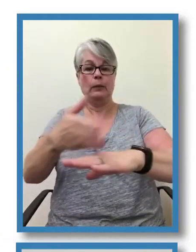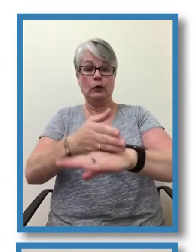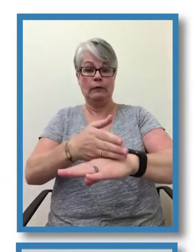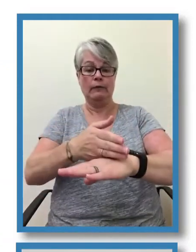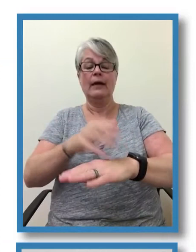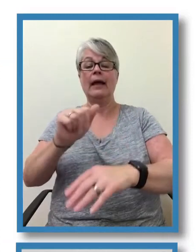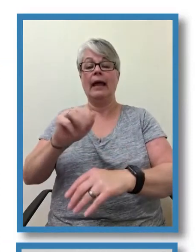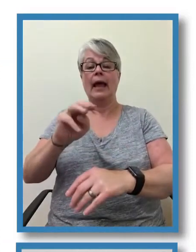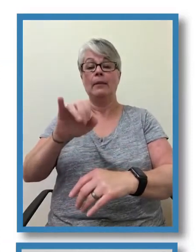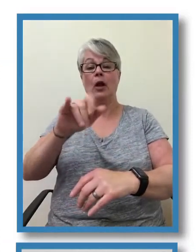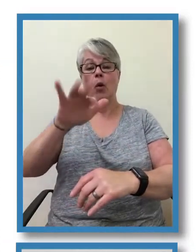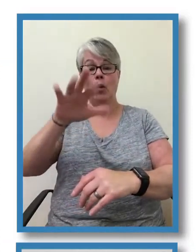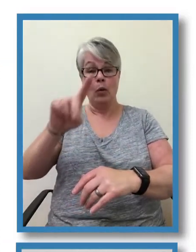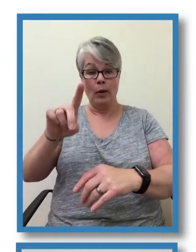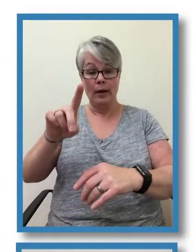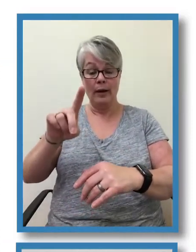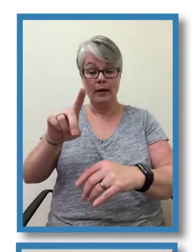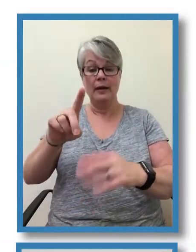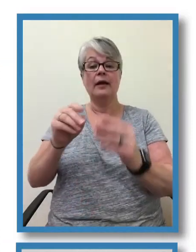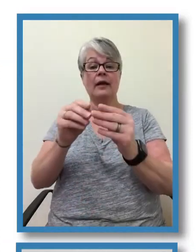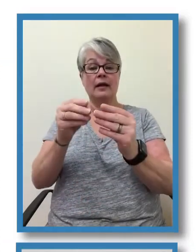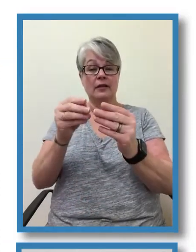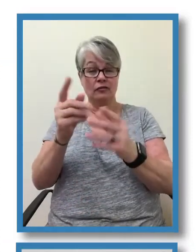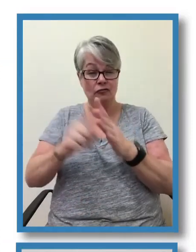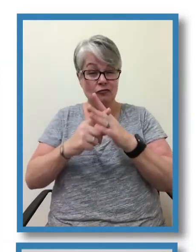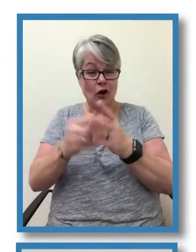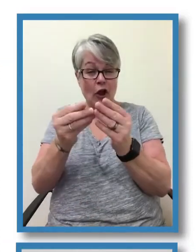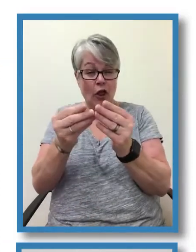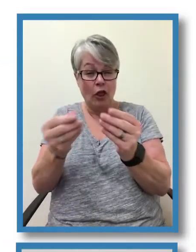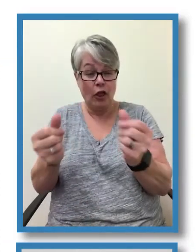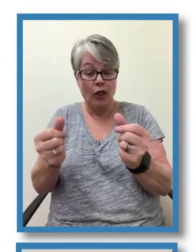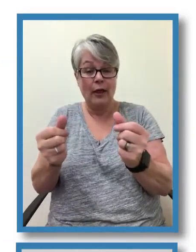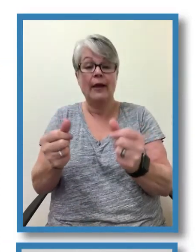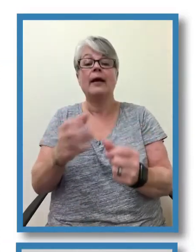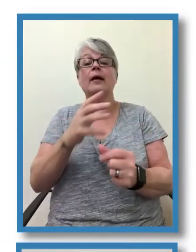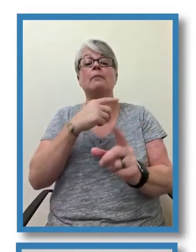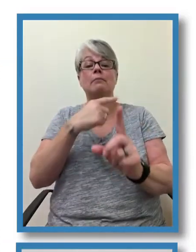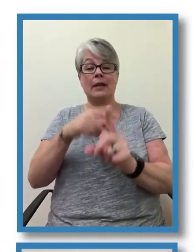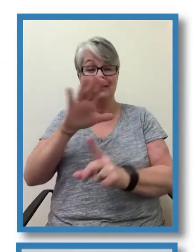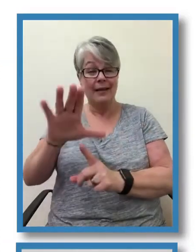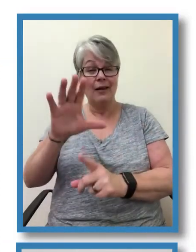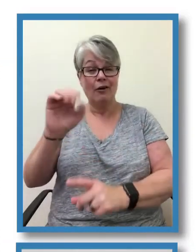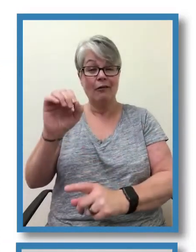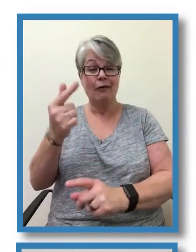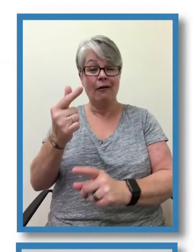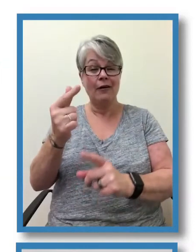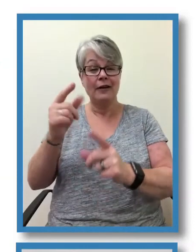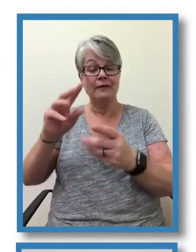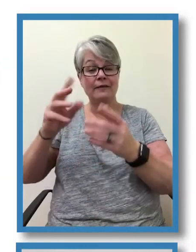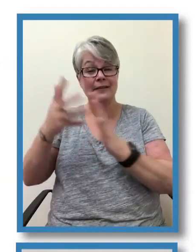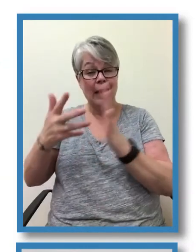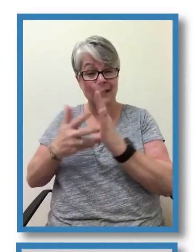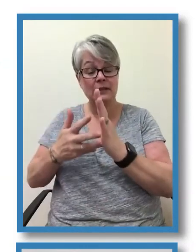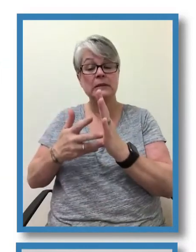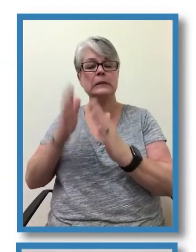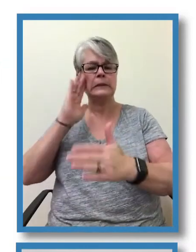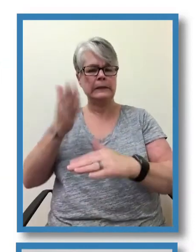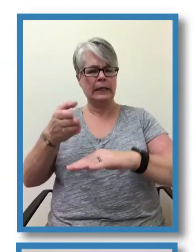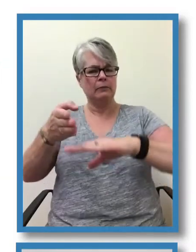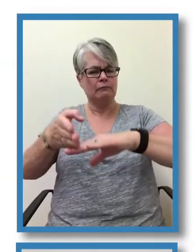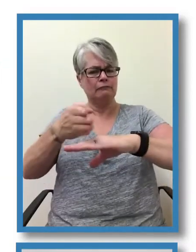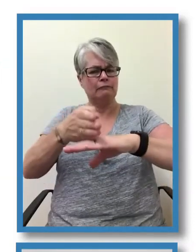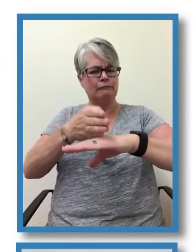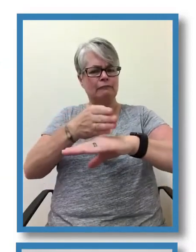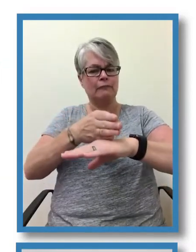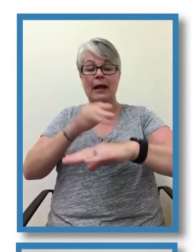that was about 3 years ago. We saw the results of that trial. And this is one of the compounds that there is